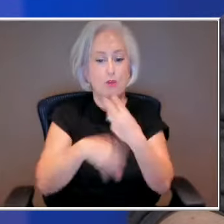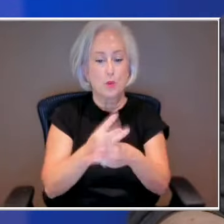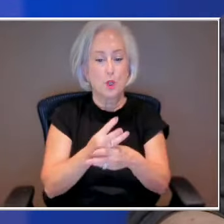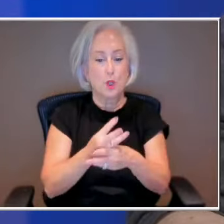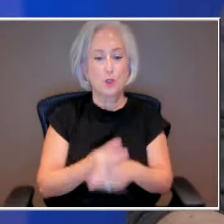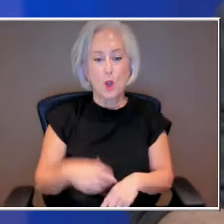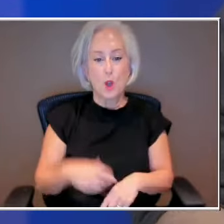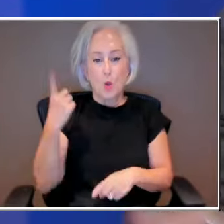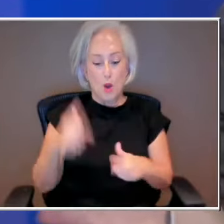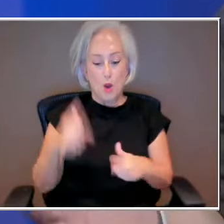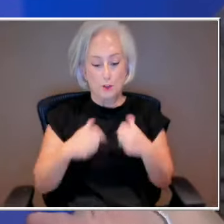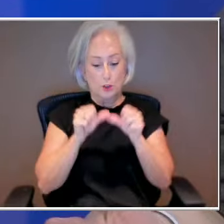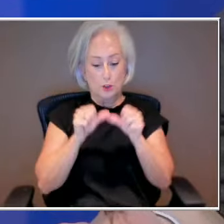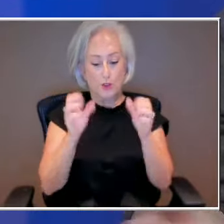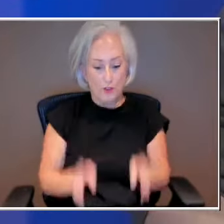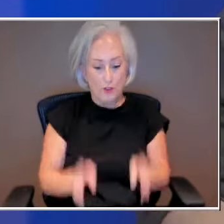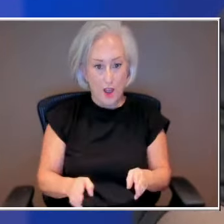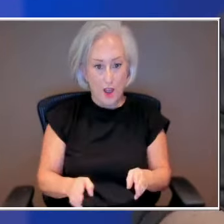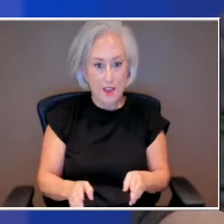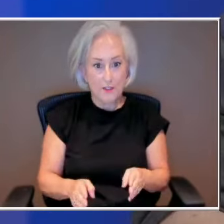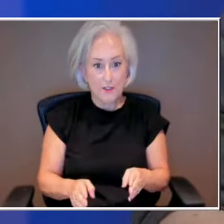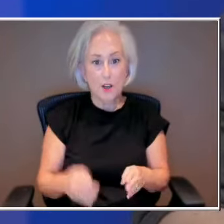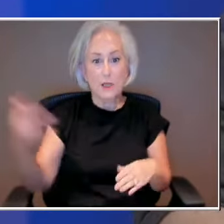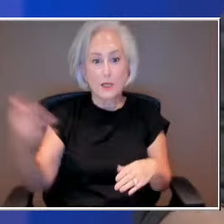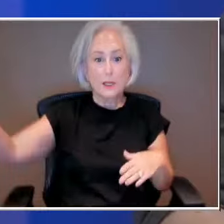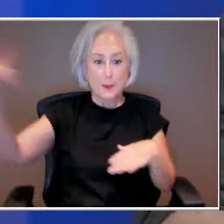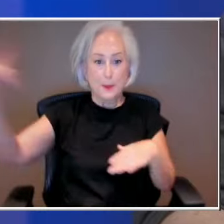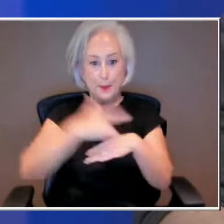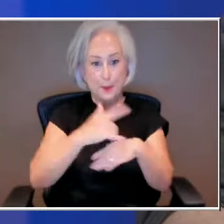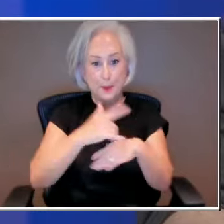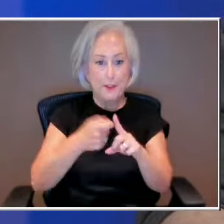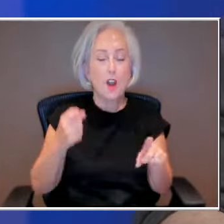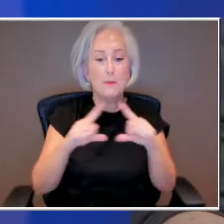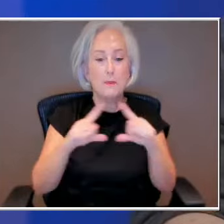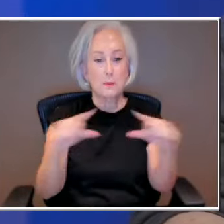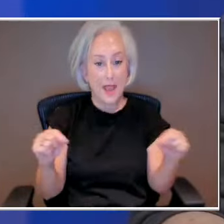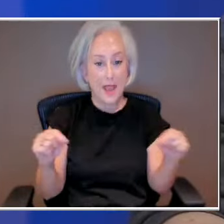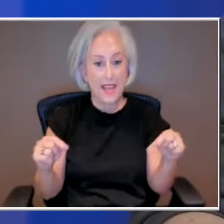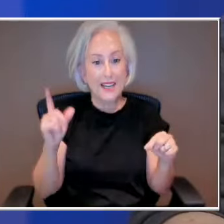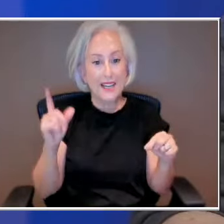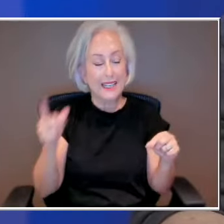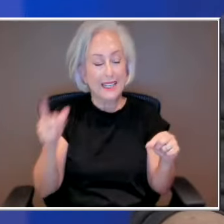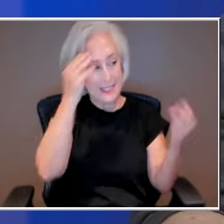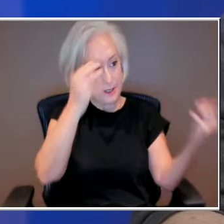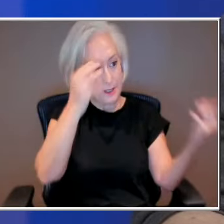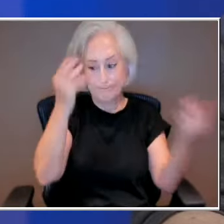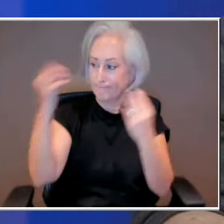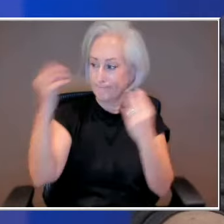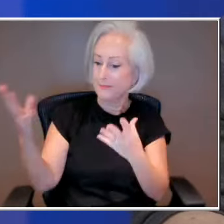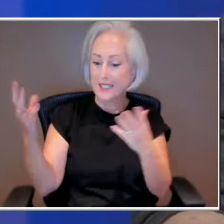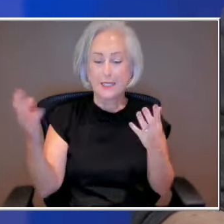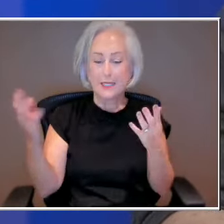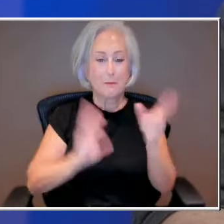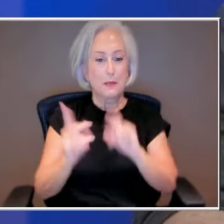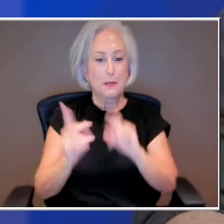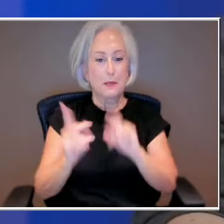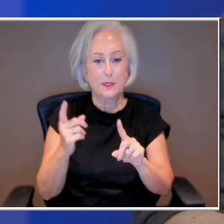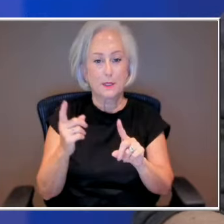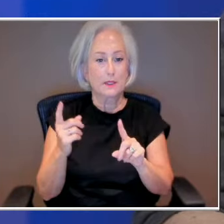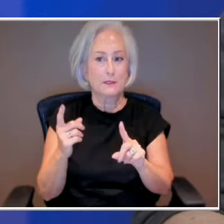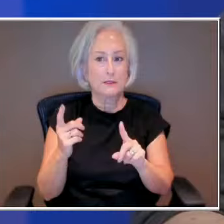and daughter came in from Gufu, Japan. He's been spreading the message ever since he got it in Japan, and it